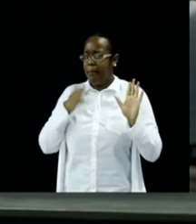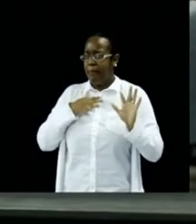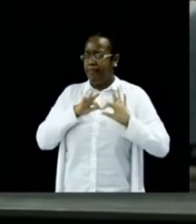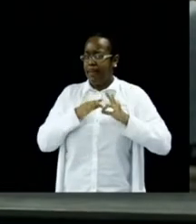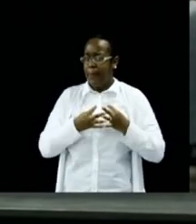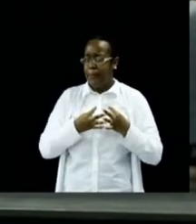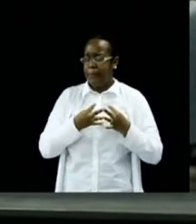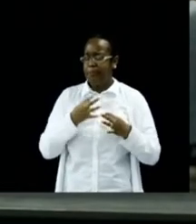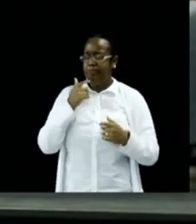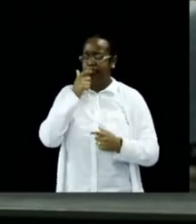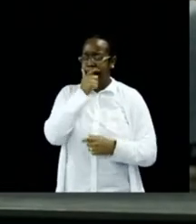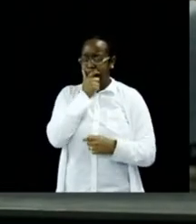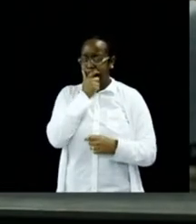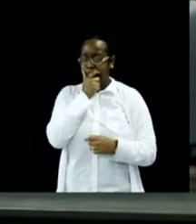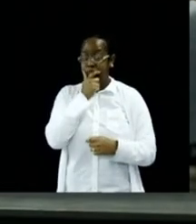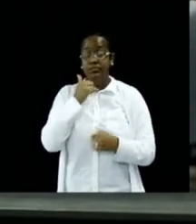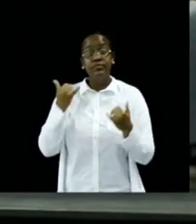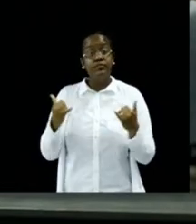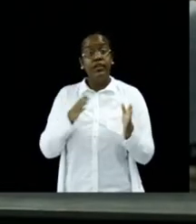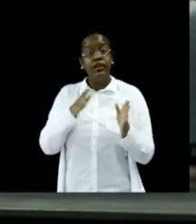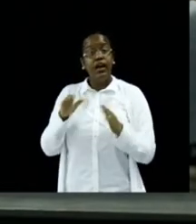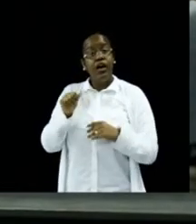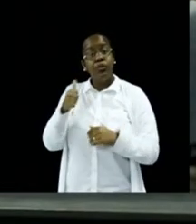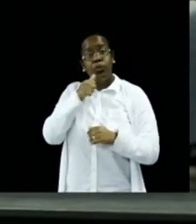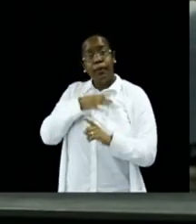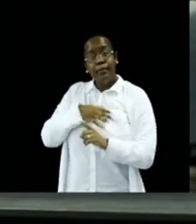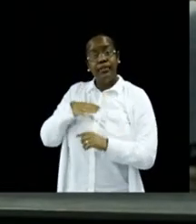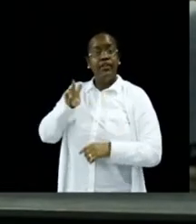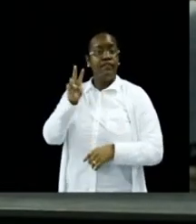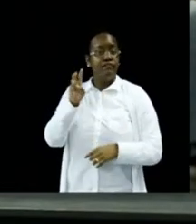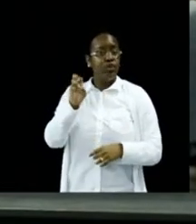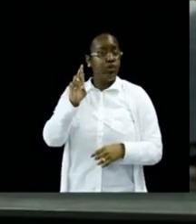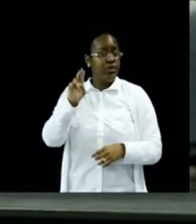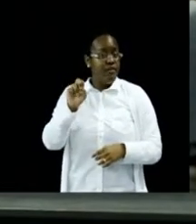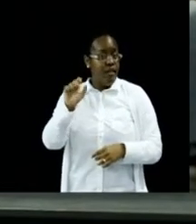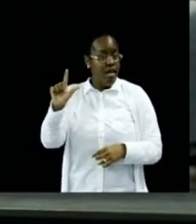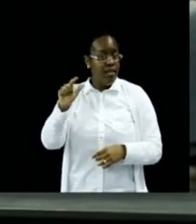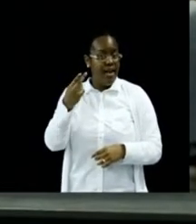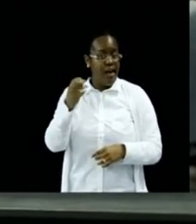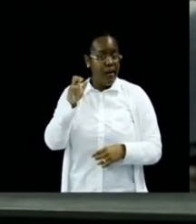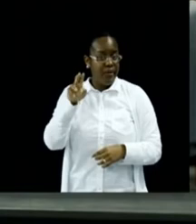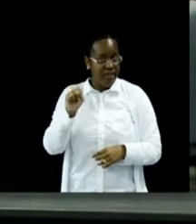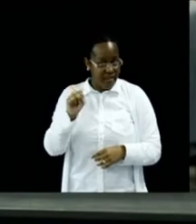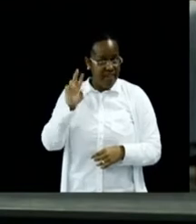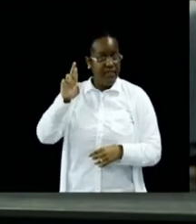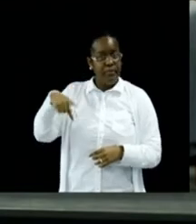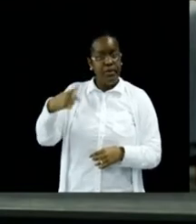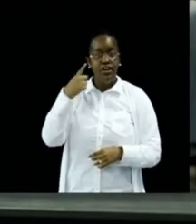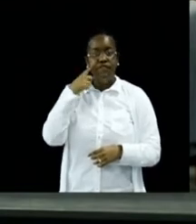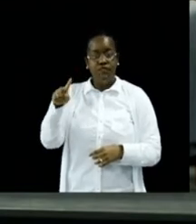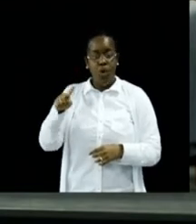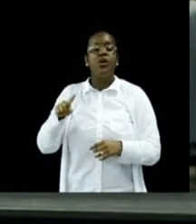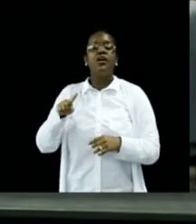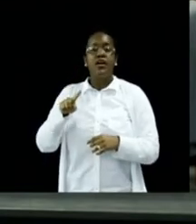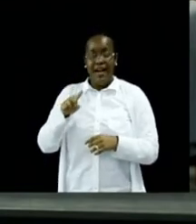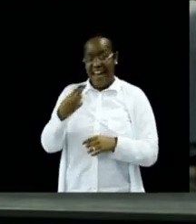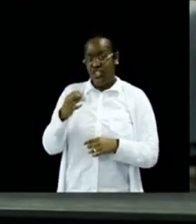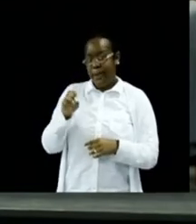And then I look at Winnell Heron, the Vice President of Public Affairs for Diversity at HEB.